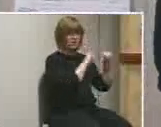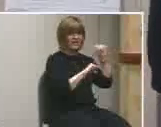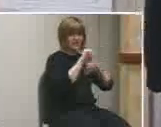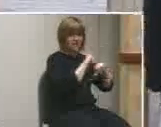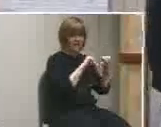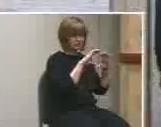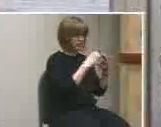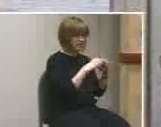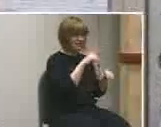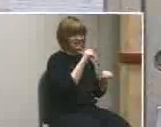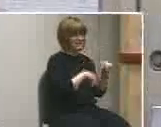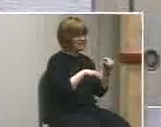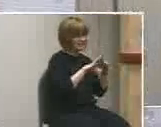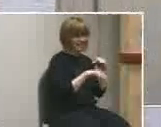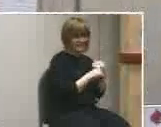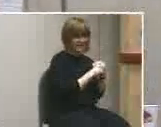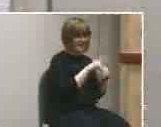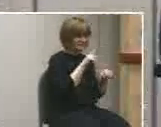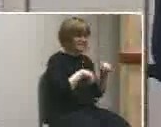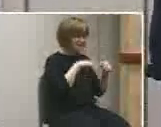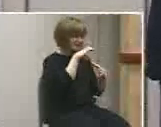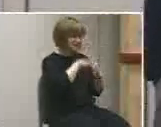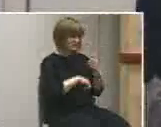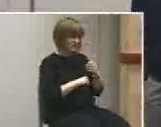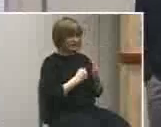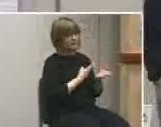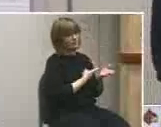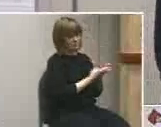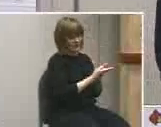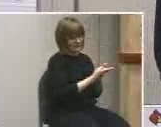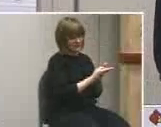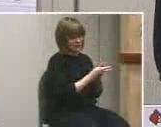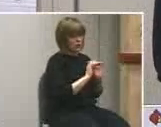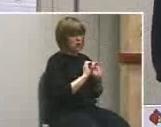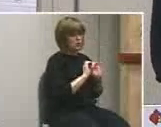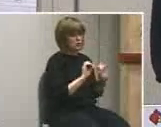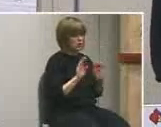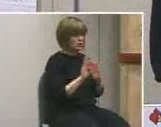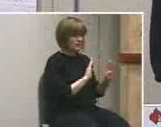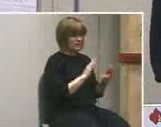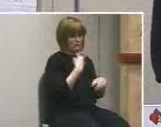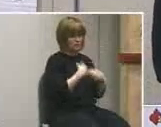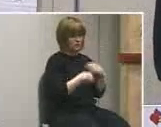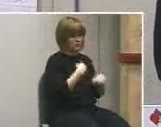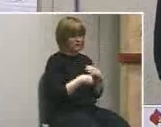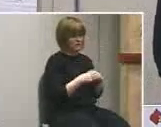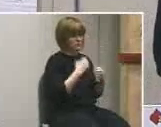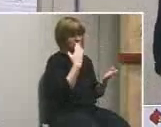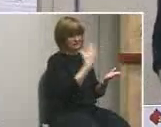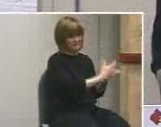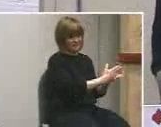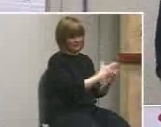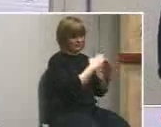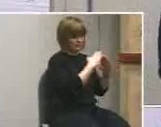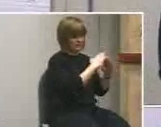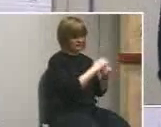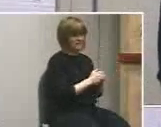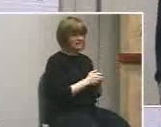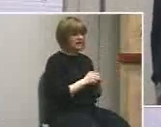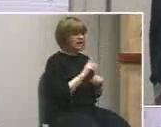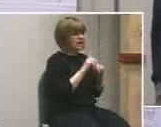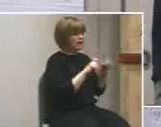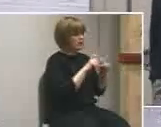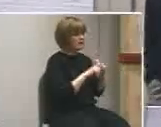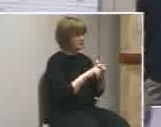and they can't add or subtract, they are going to fail and no behavior plan is going to stop it. So are we asking of